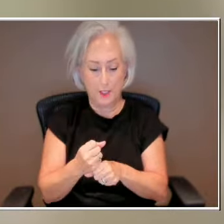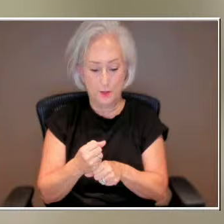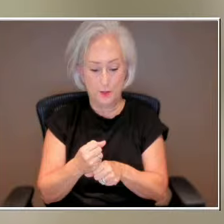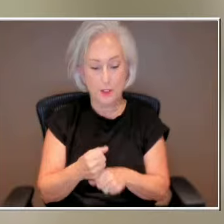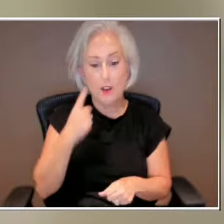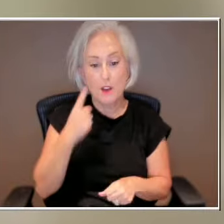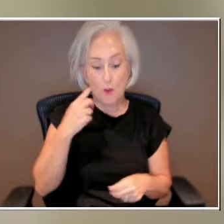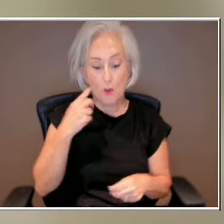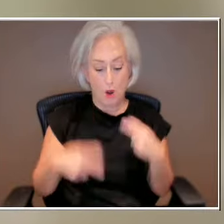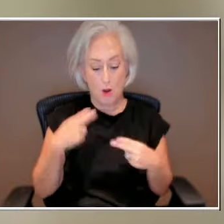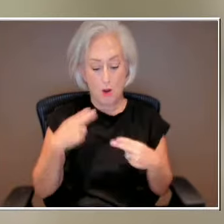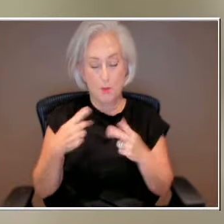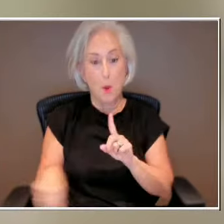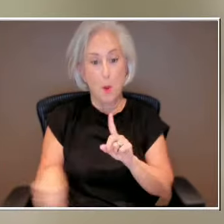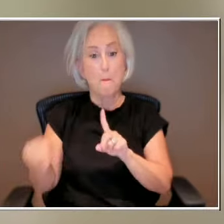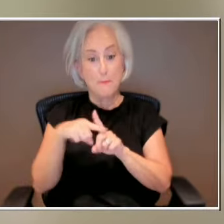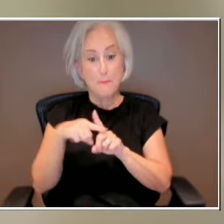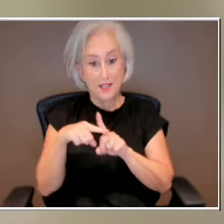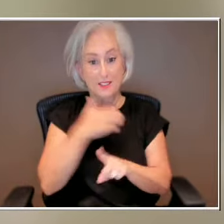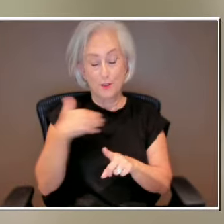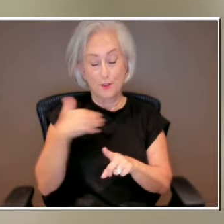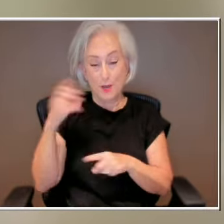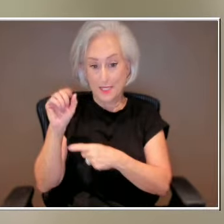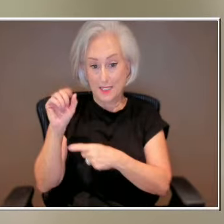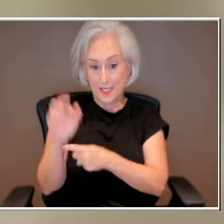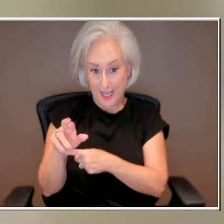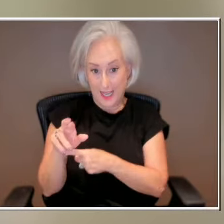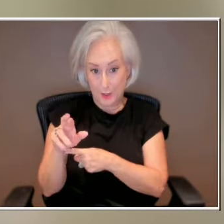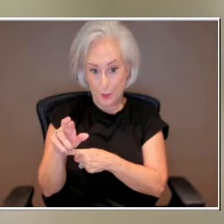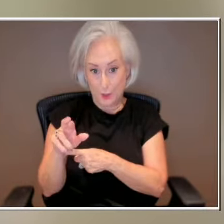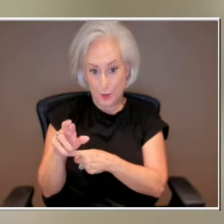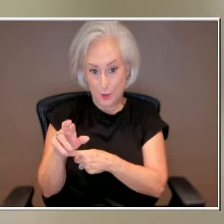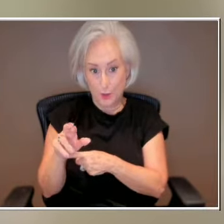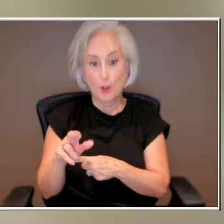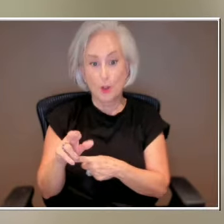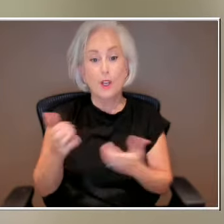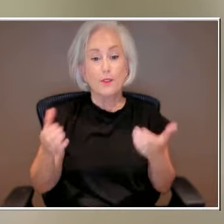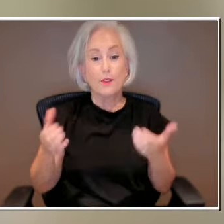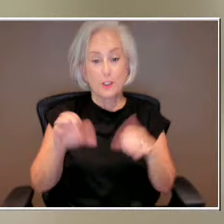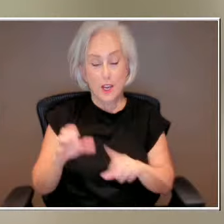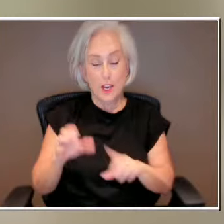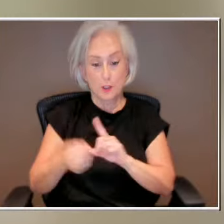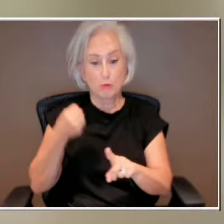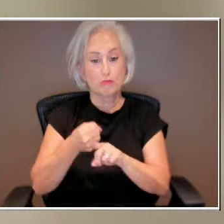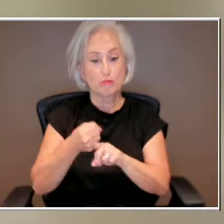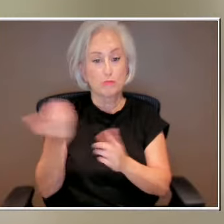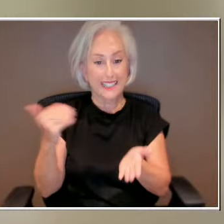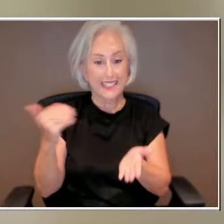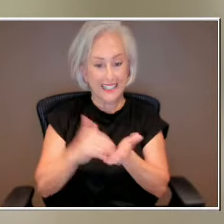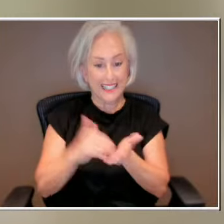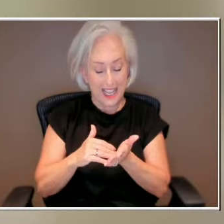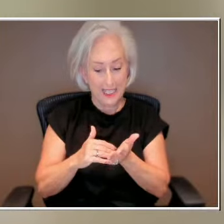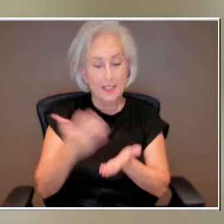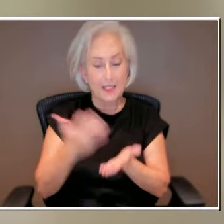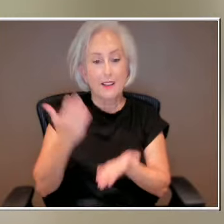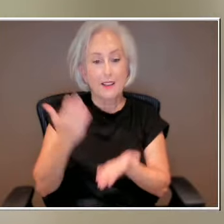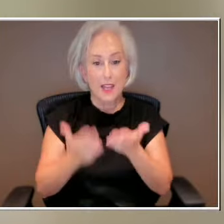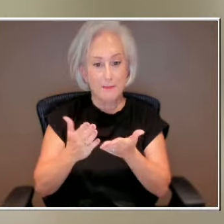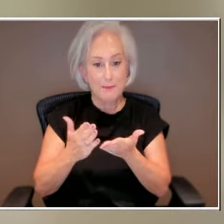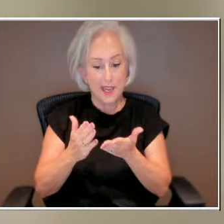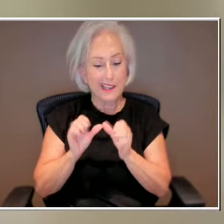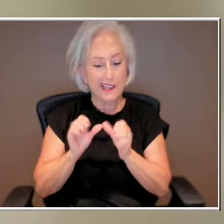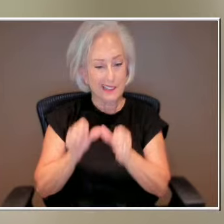positive breast cancer, then since the risk of recurrence still persists, many patients might continue to follow in some form of